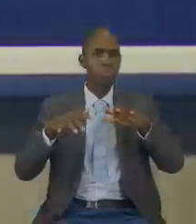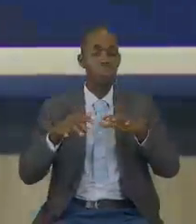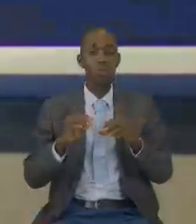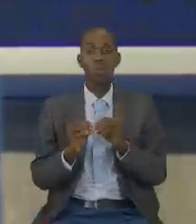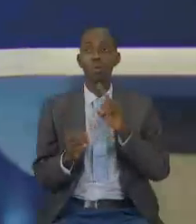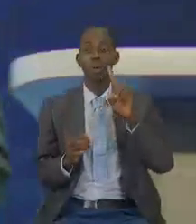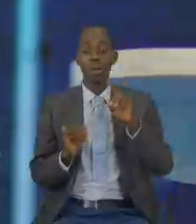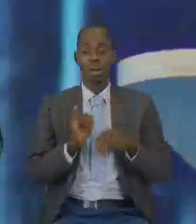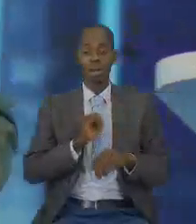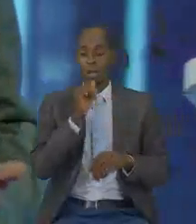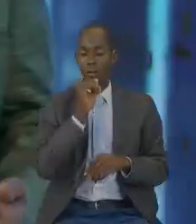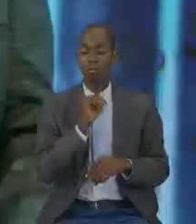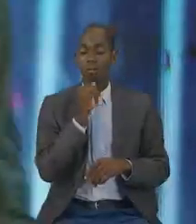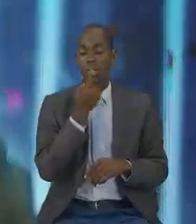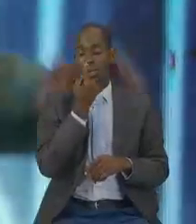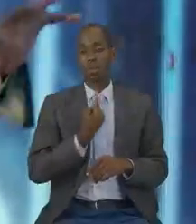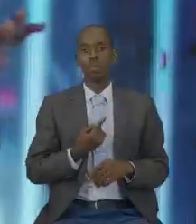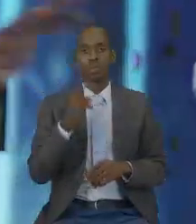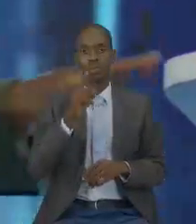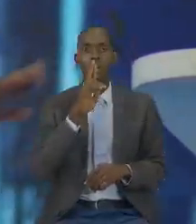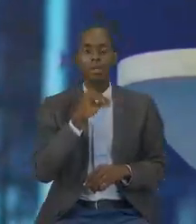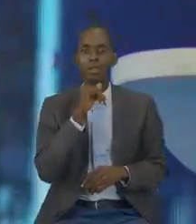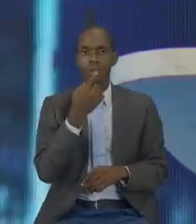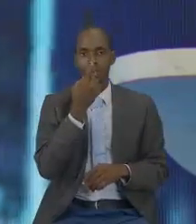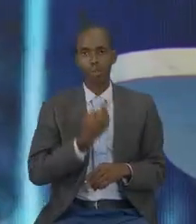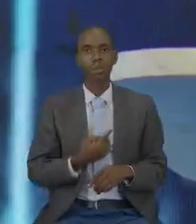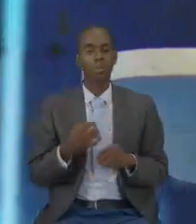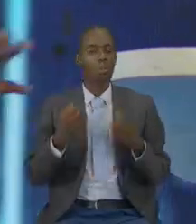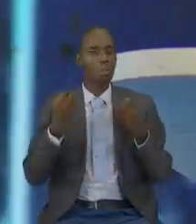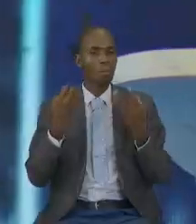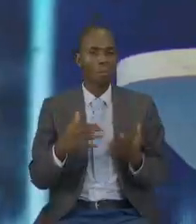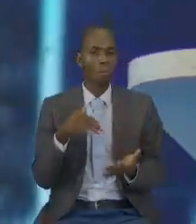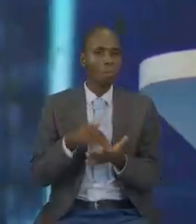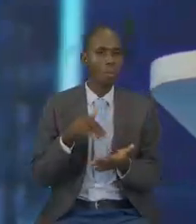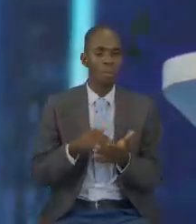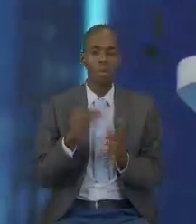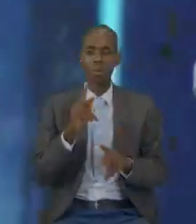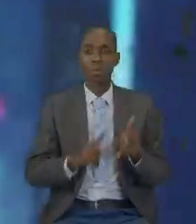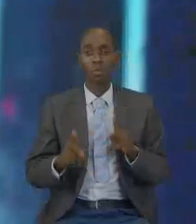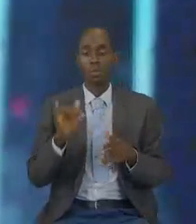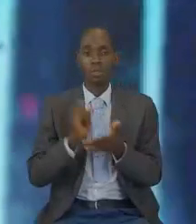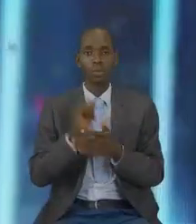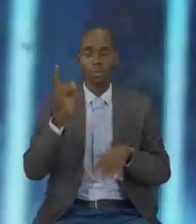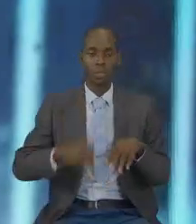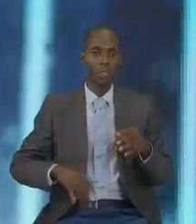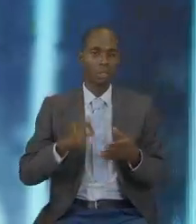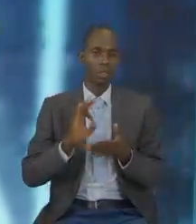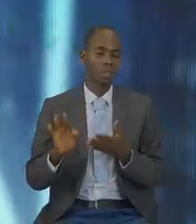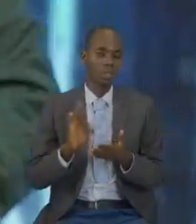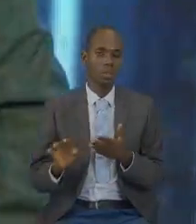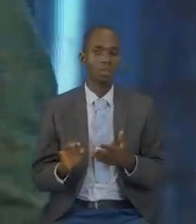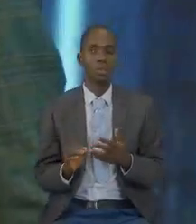not alone. You are not alone. Myriads of people, numberless people, uncountable people, which